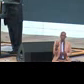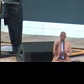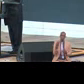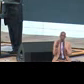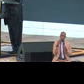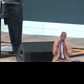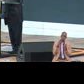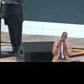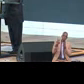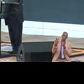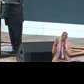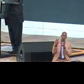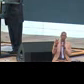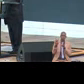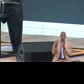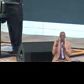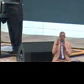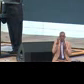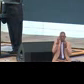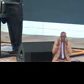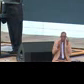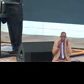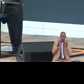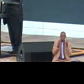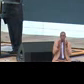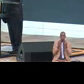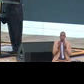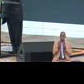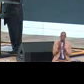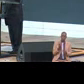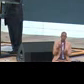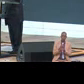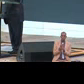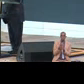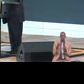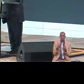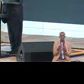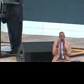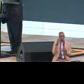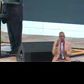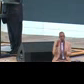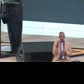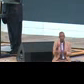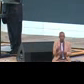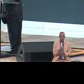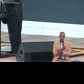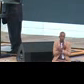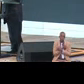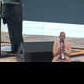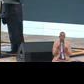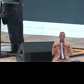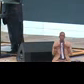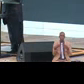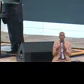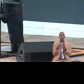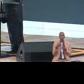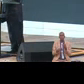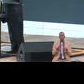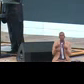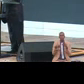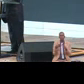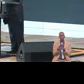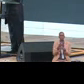it. Gaze upon it. Think about it. Appropriate it for yourself. Embrace it. Behold, what manner